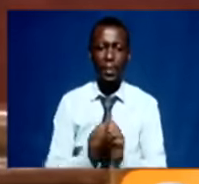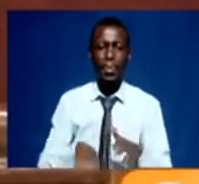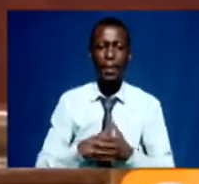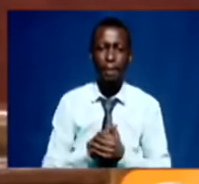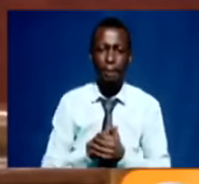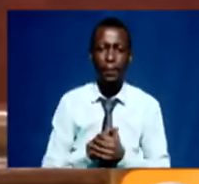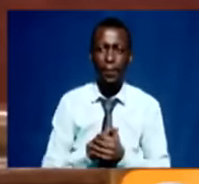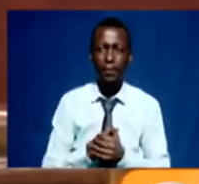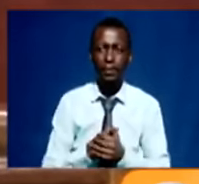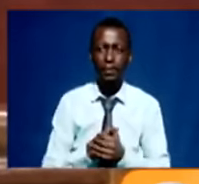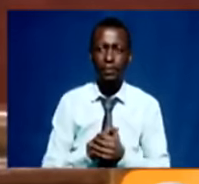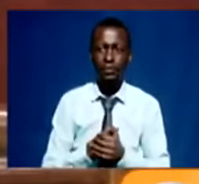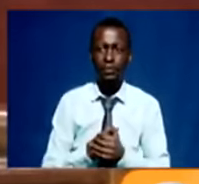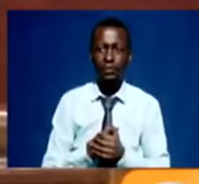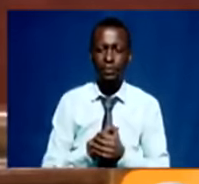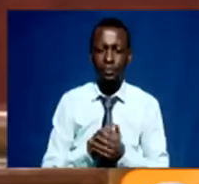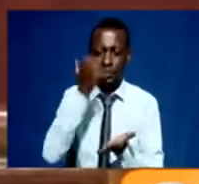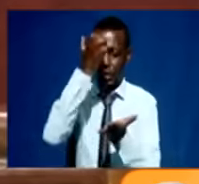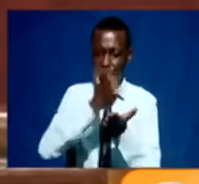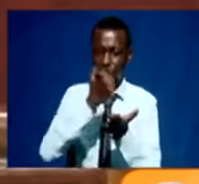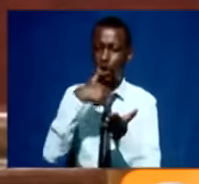I have considered the prosecution evidence